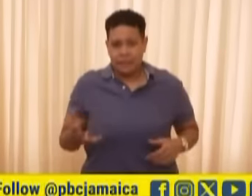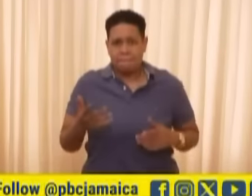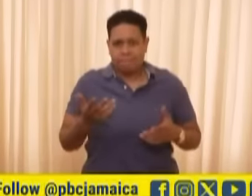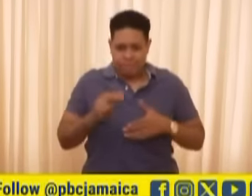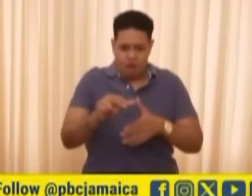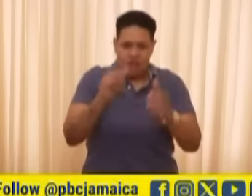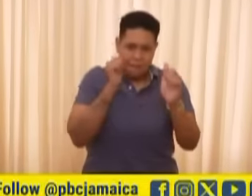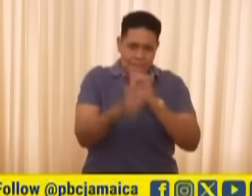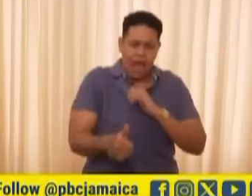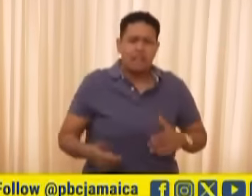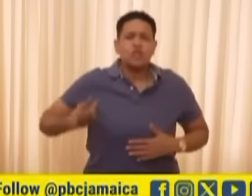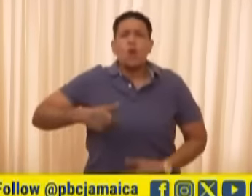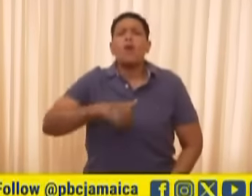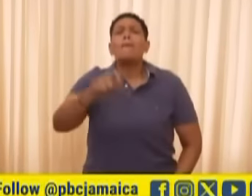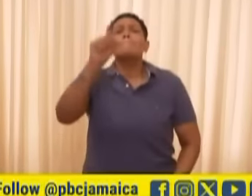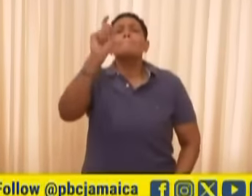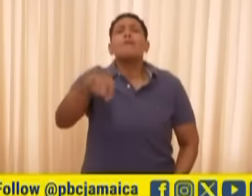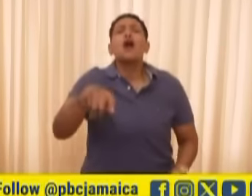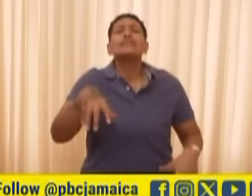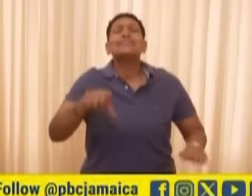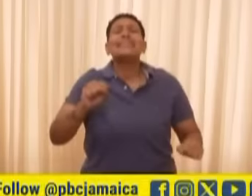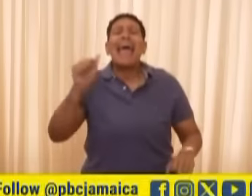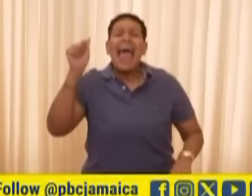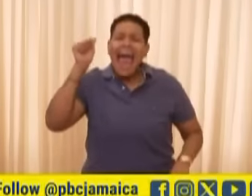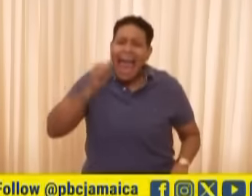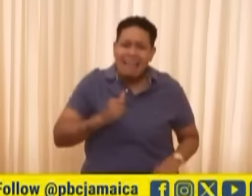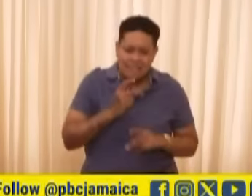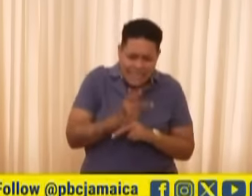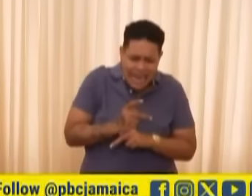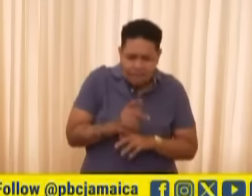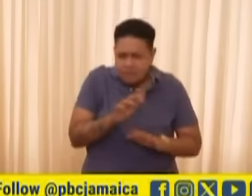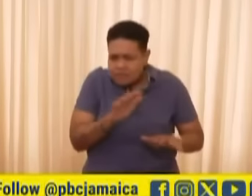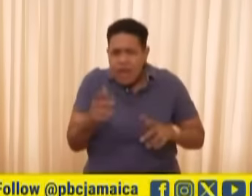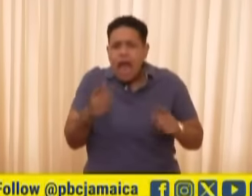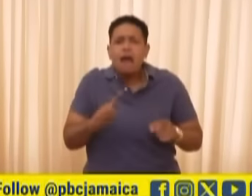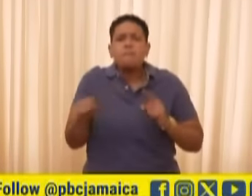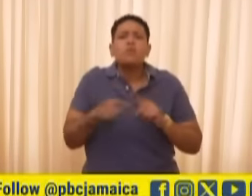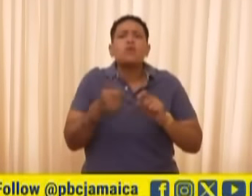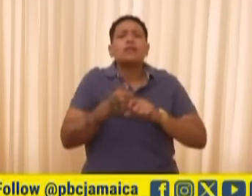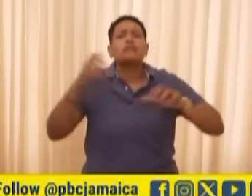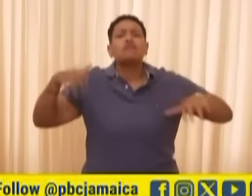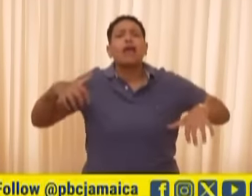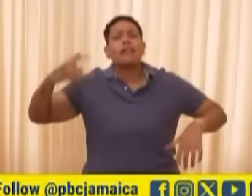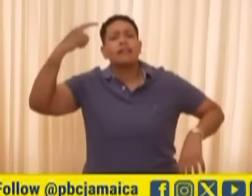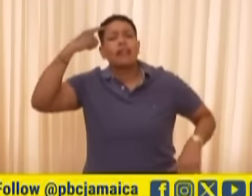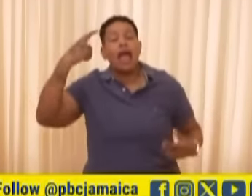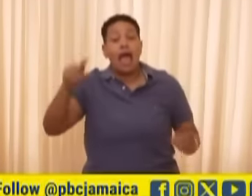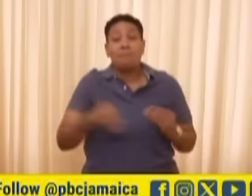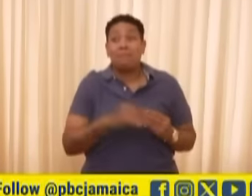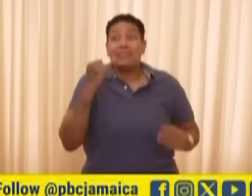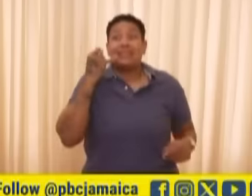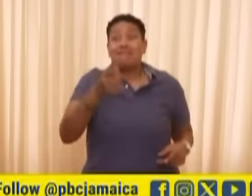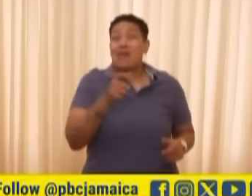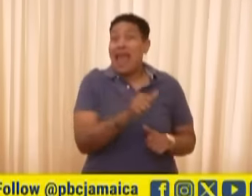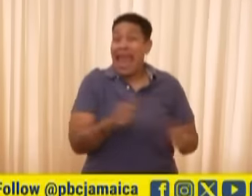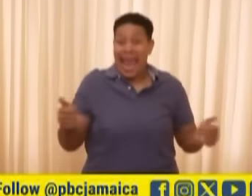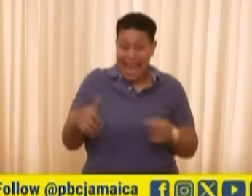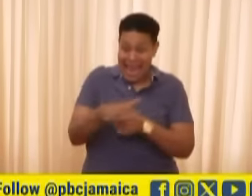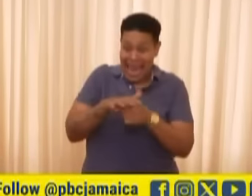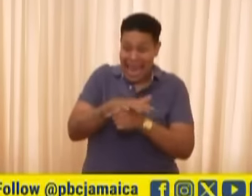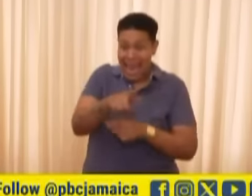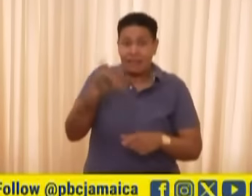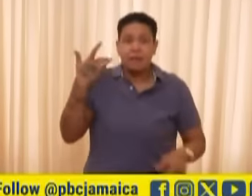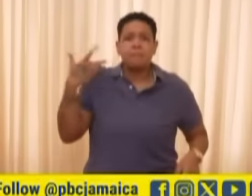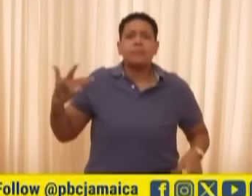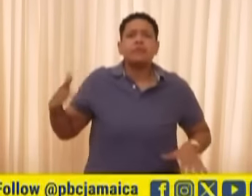So we must take every precaution when it comes to the rainfall. If you are in any area that